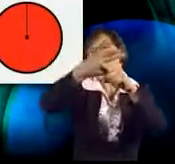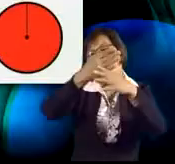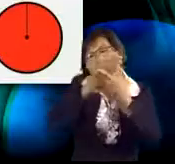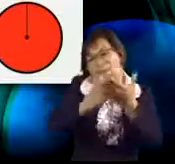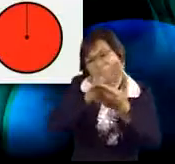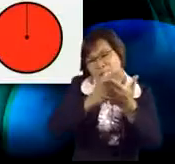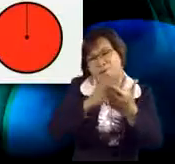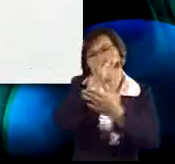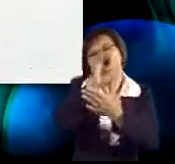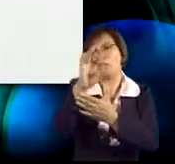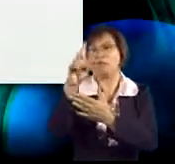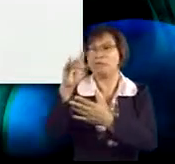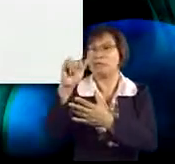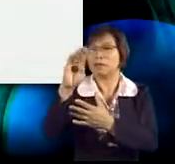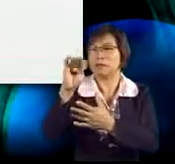of the diameter.